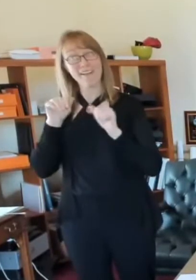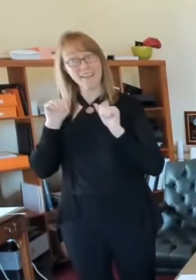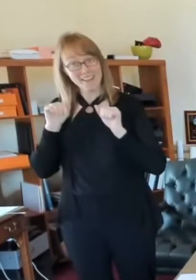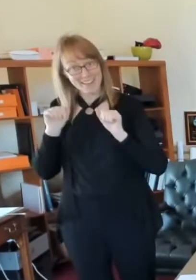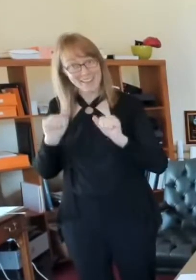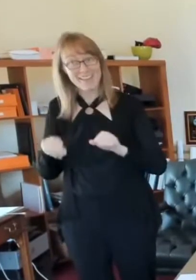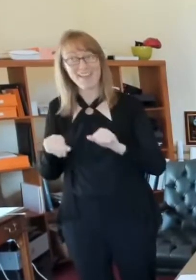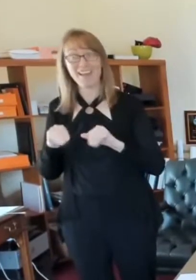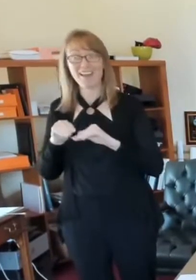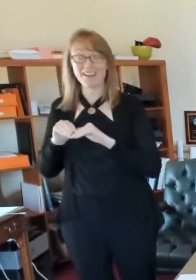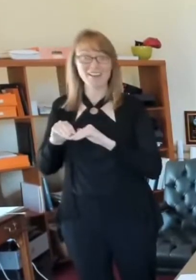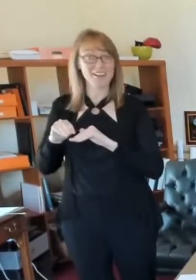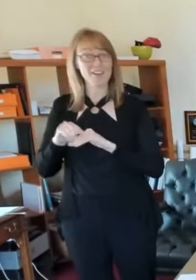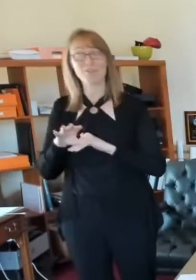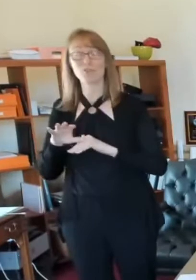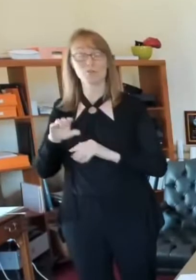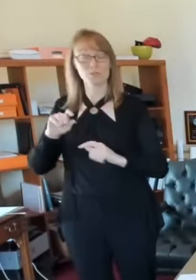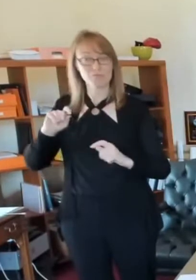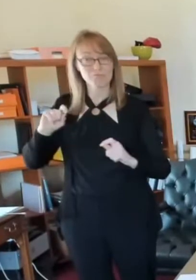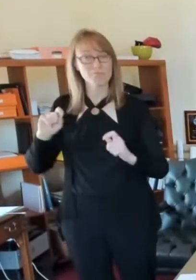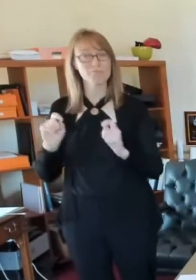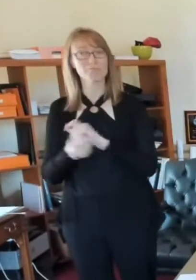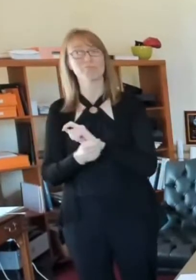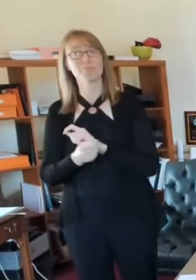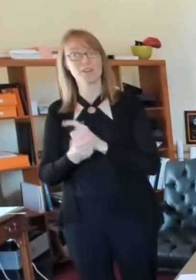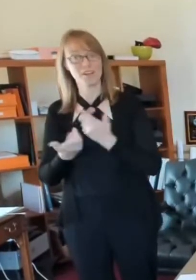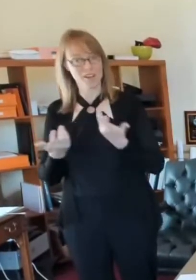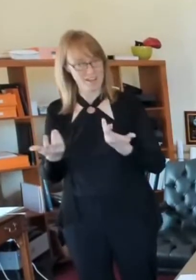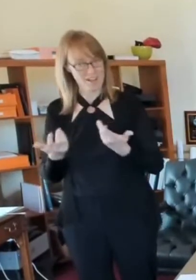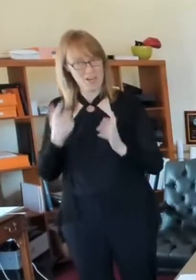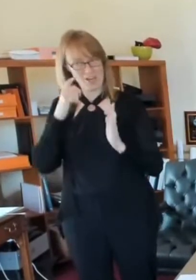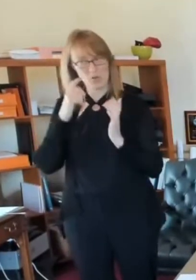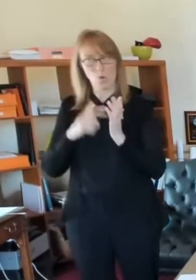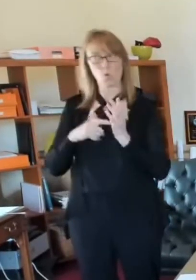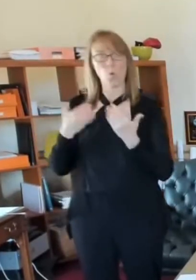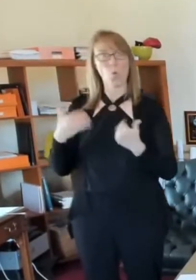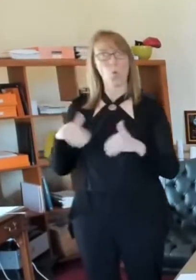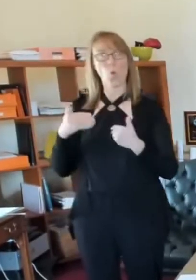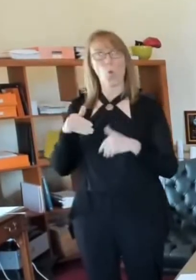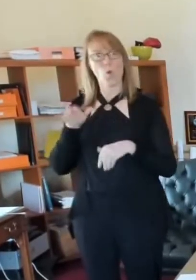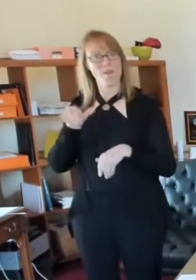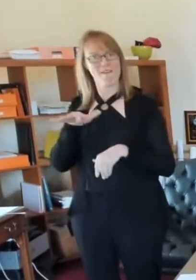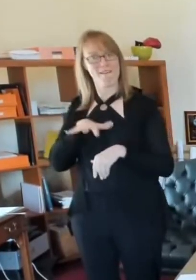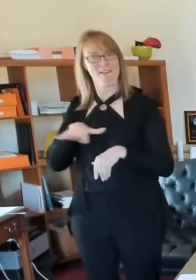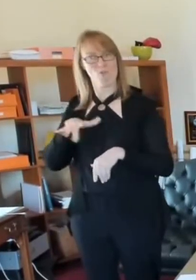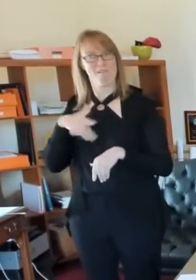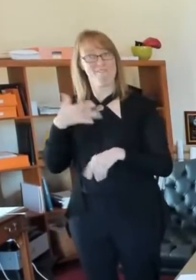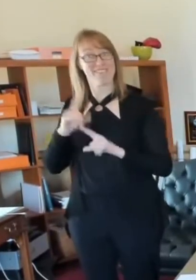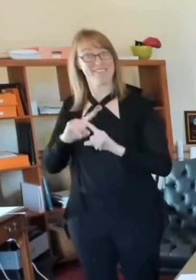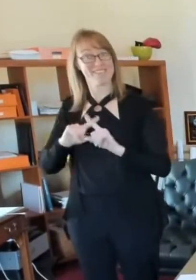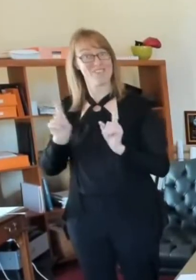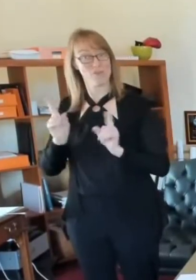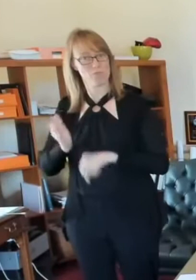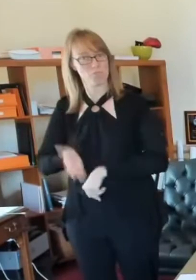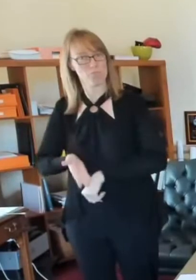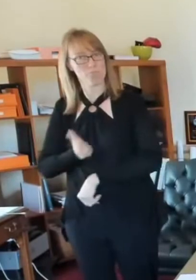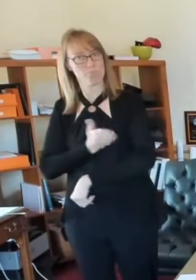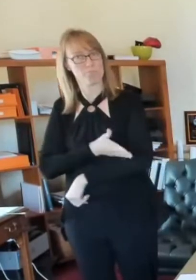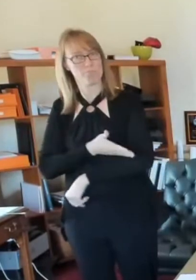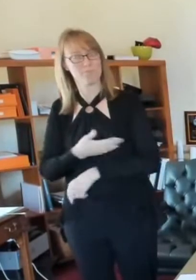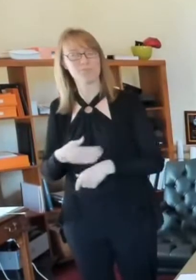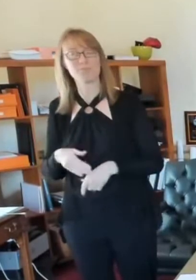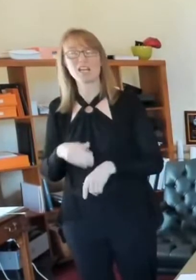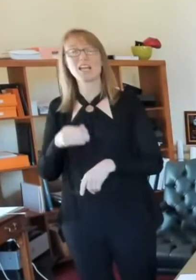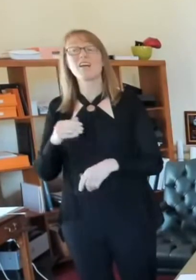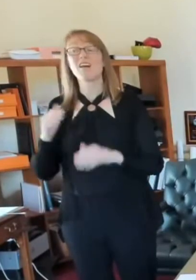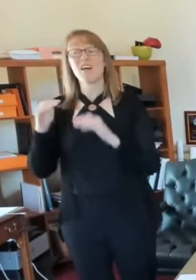terms of how that area feels, particularly when you're taking a house from a vacant house to renovated and